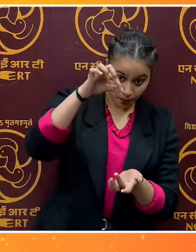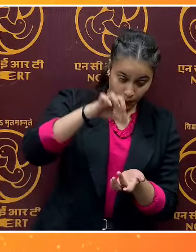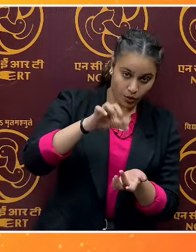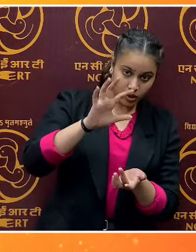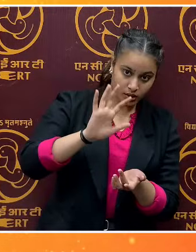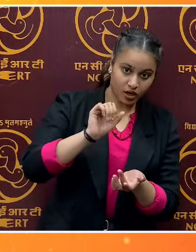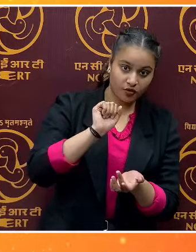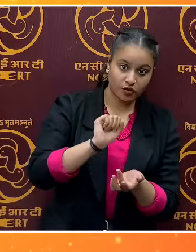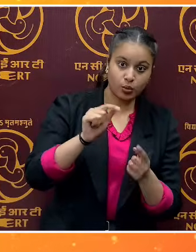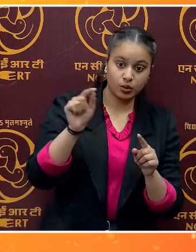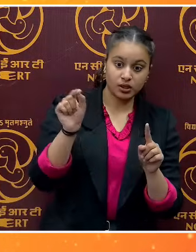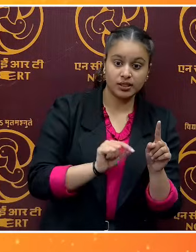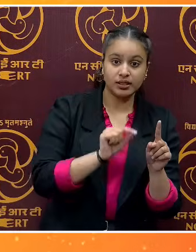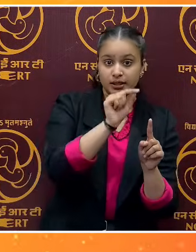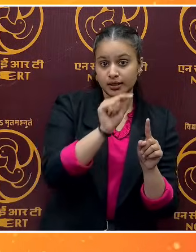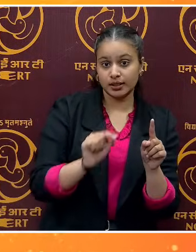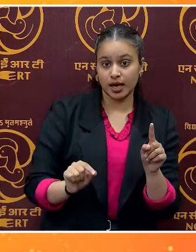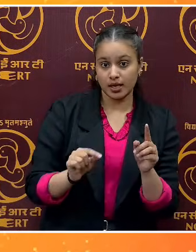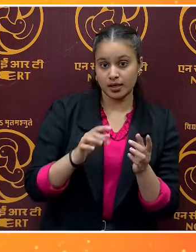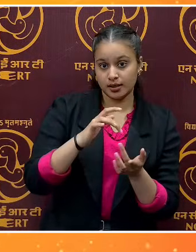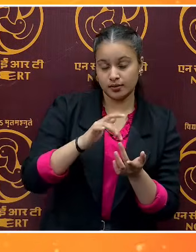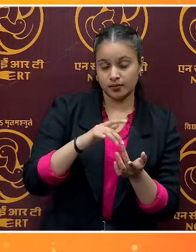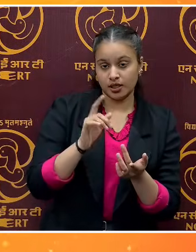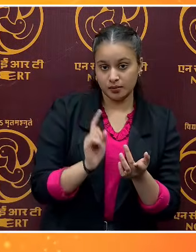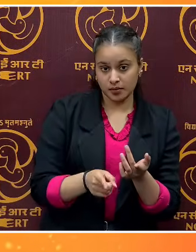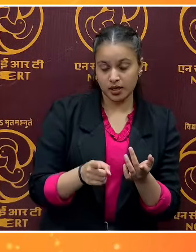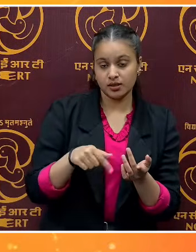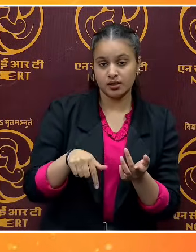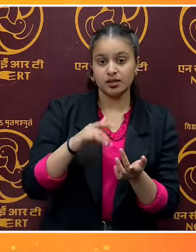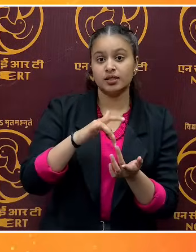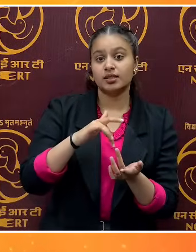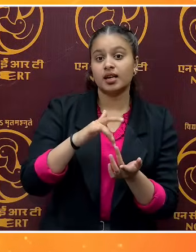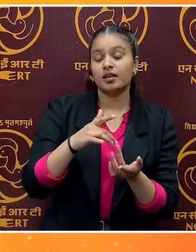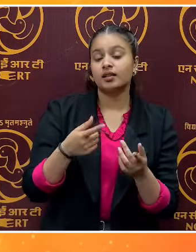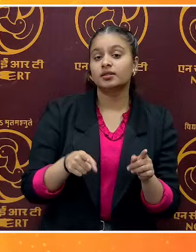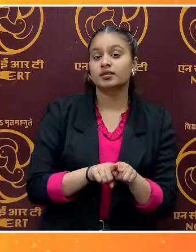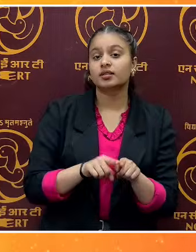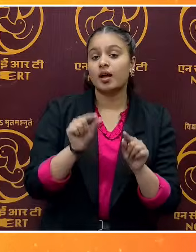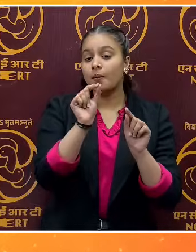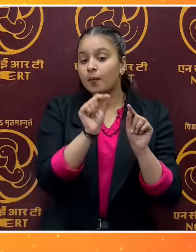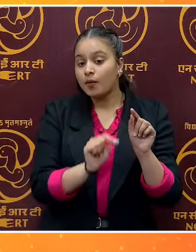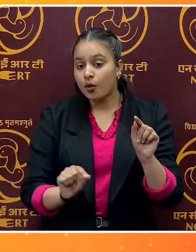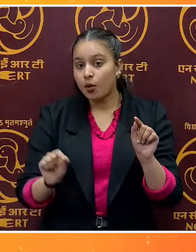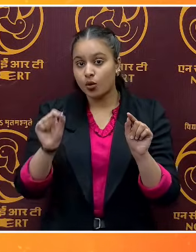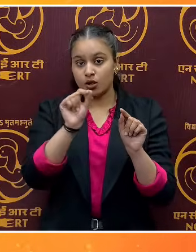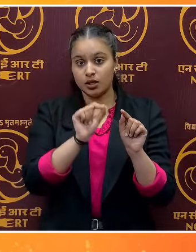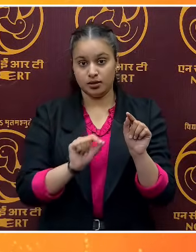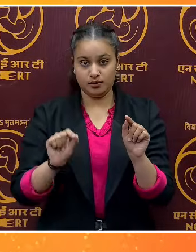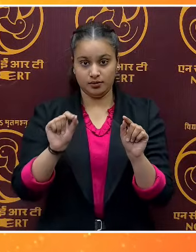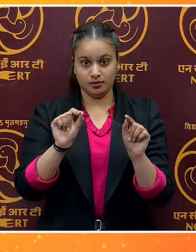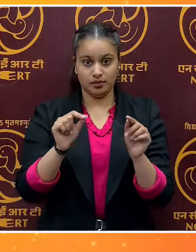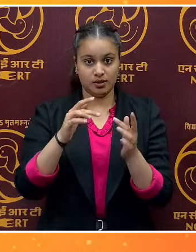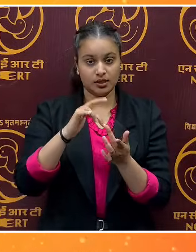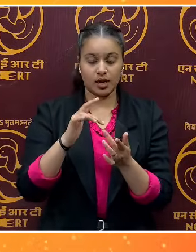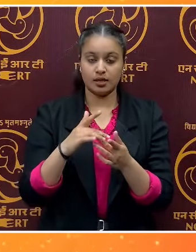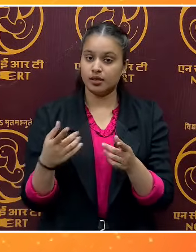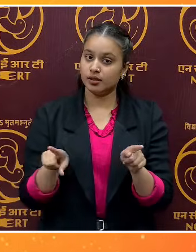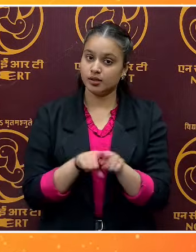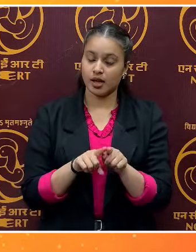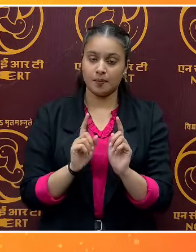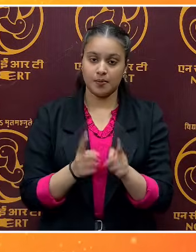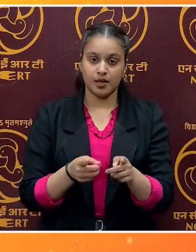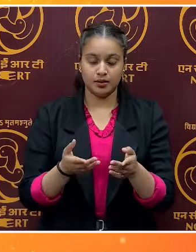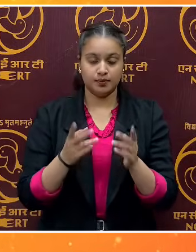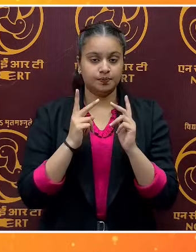of its diagonals. This center is also the center of the hole in the figure. Let us do and